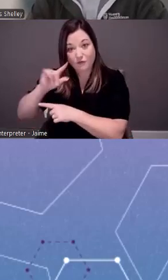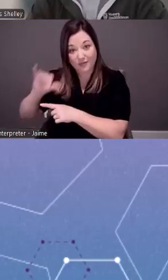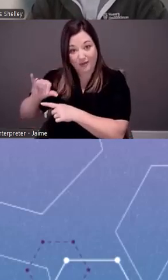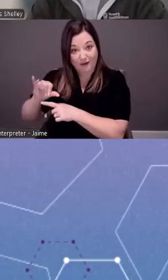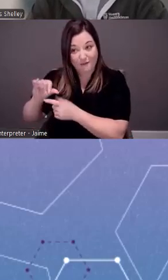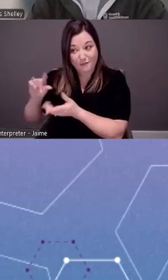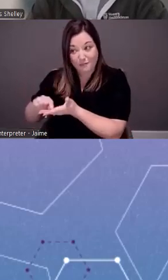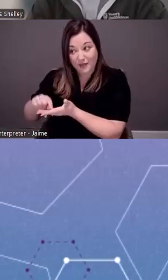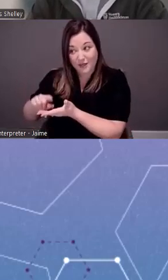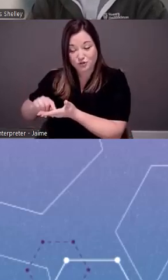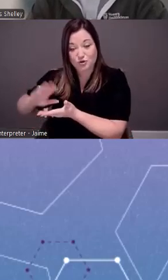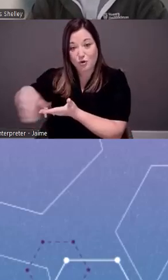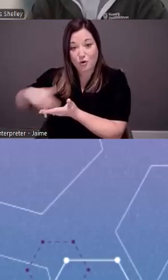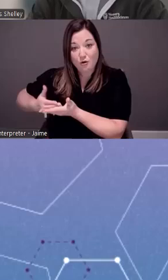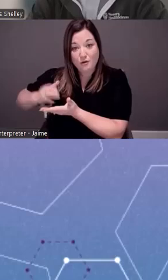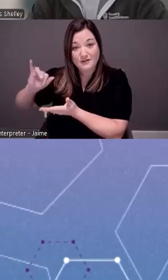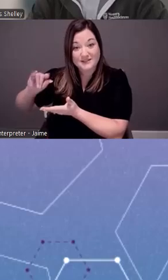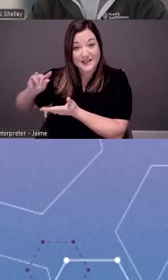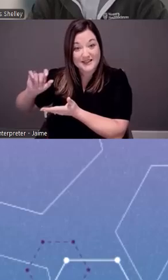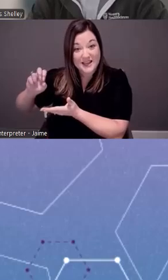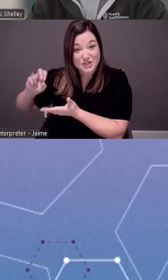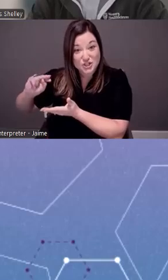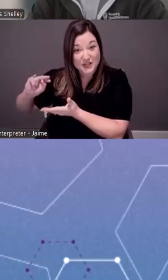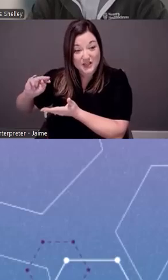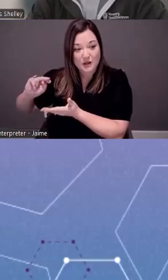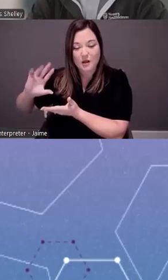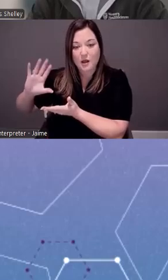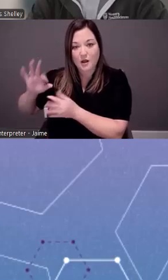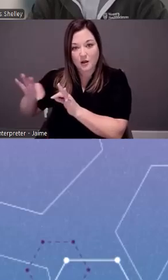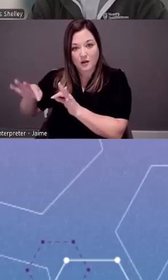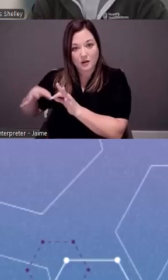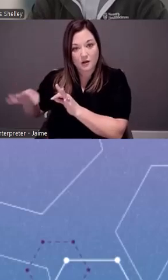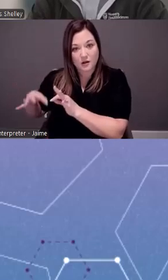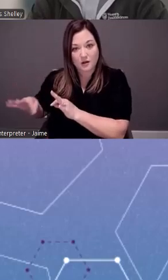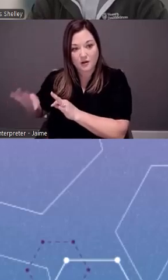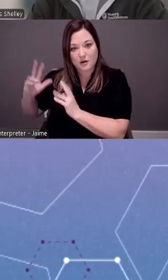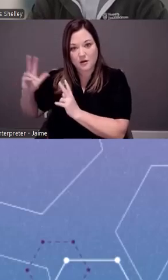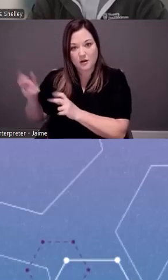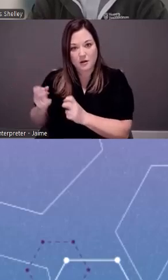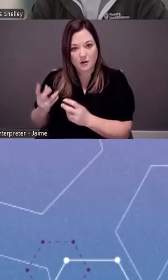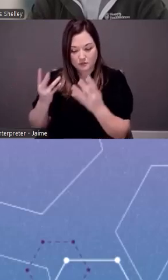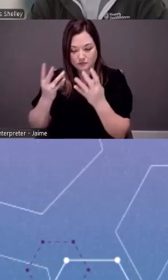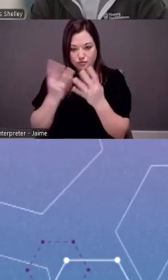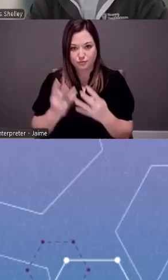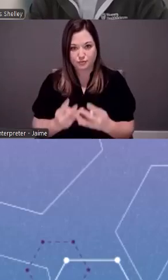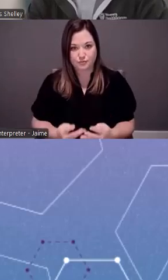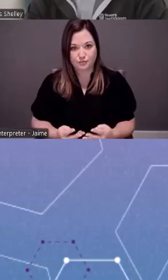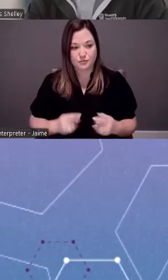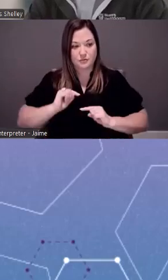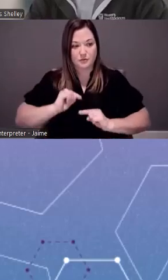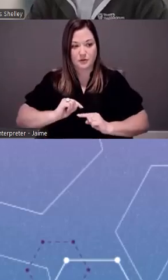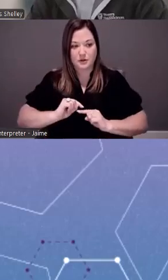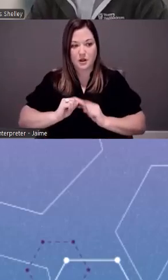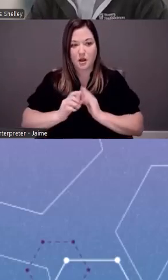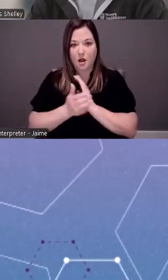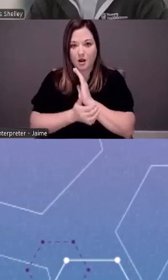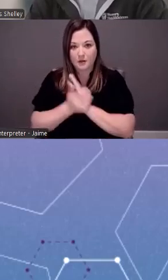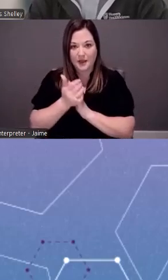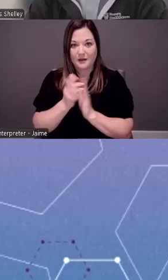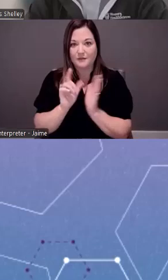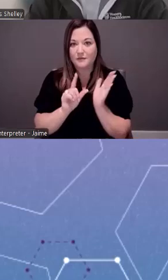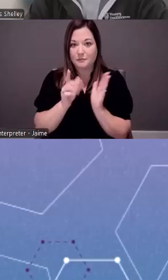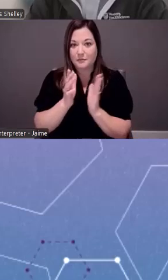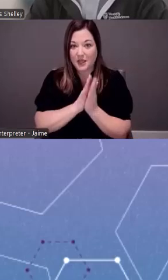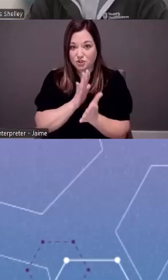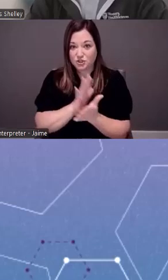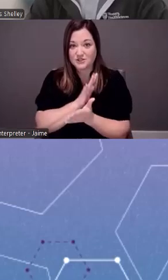all of the citations for those publications, into just automated pages that can help research administrators